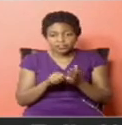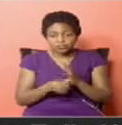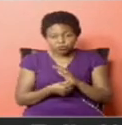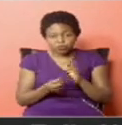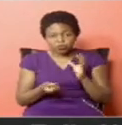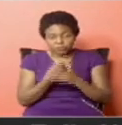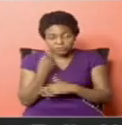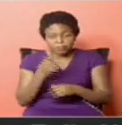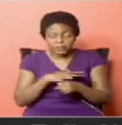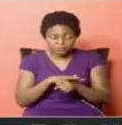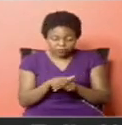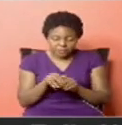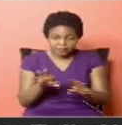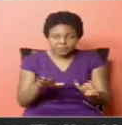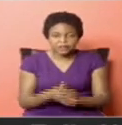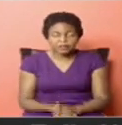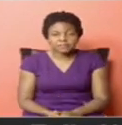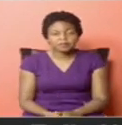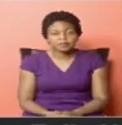economic issues due to the pandemic.